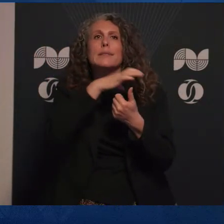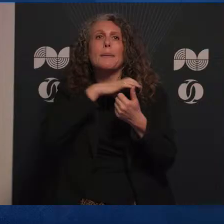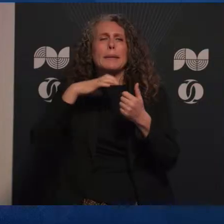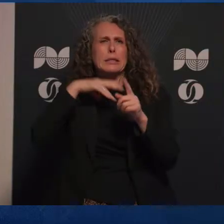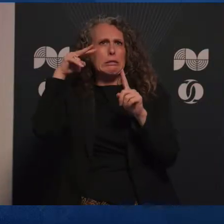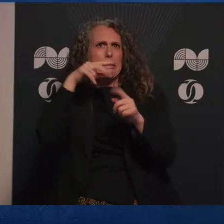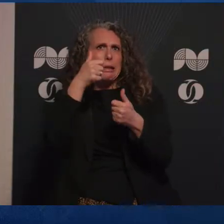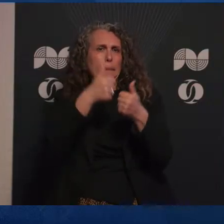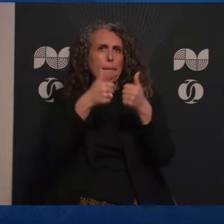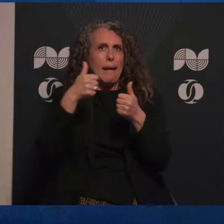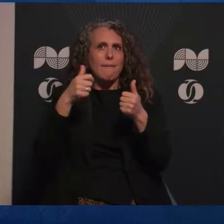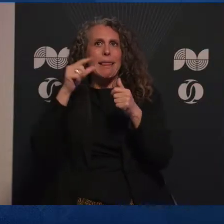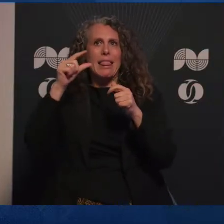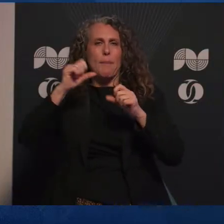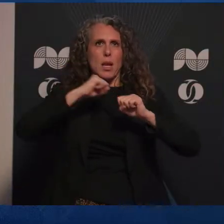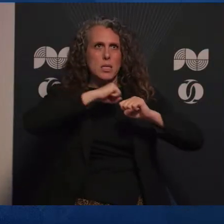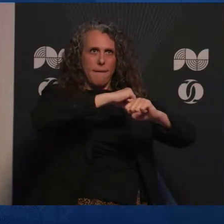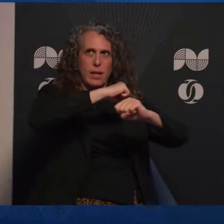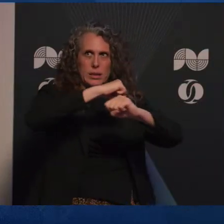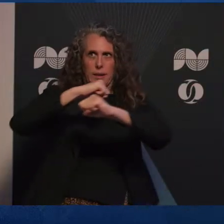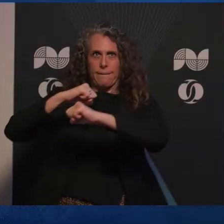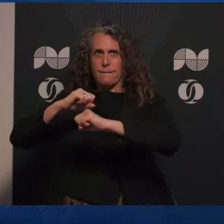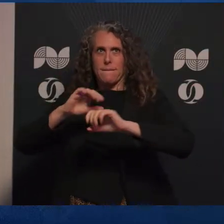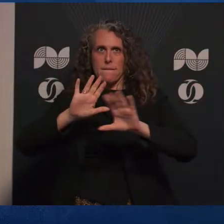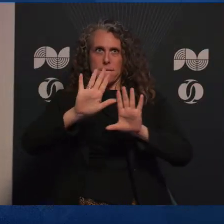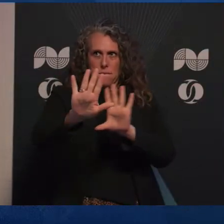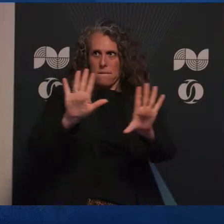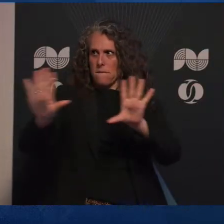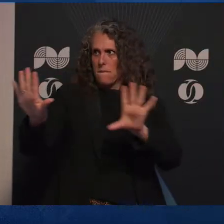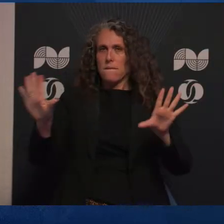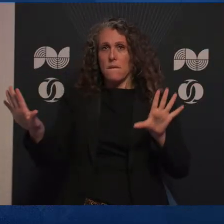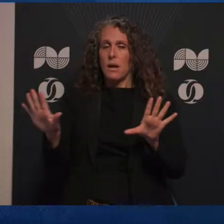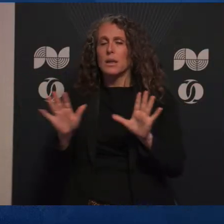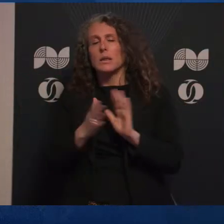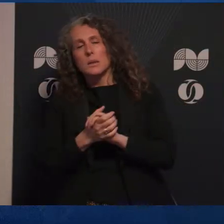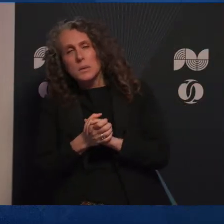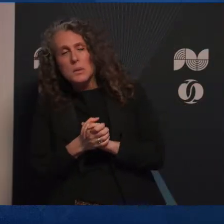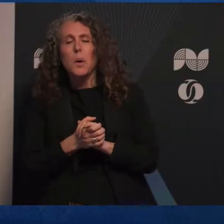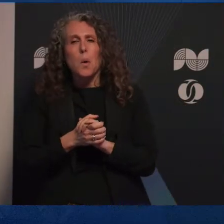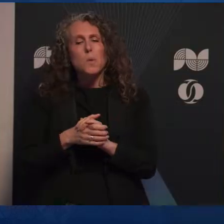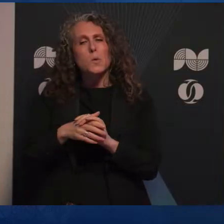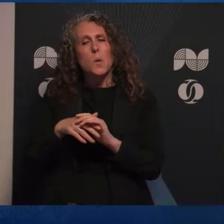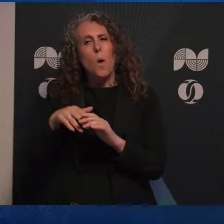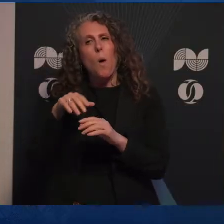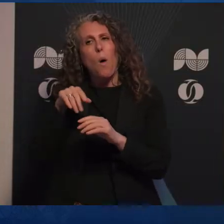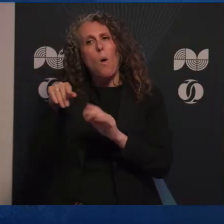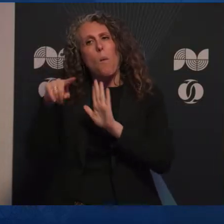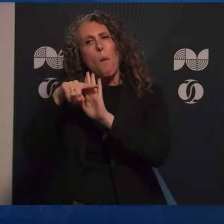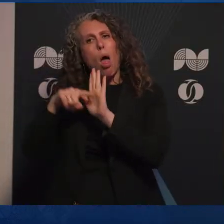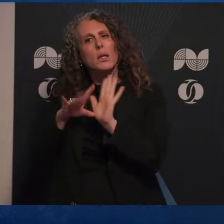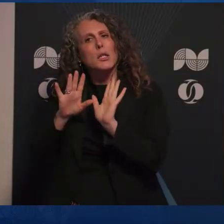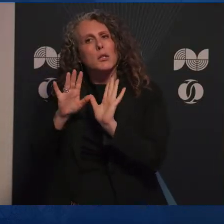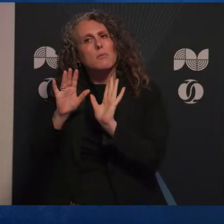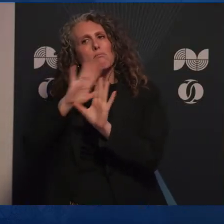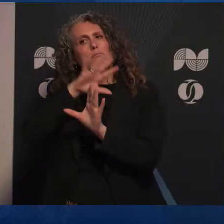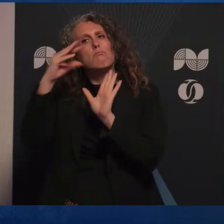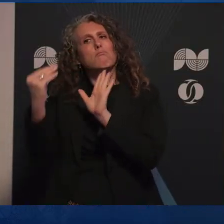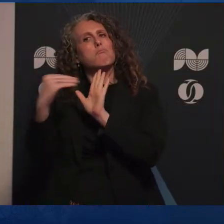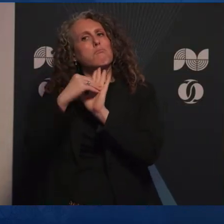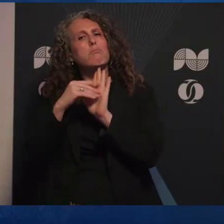some extent defensive. So it does have a little bit of a protection element,